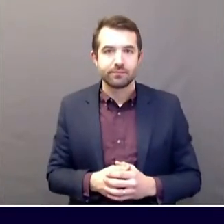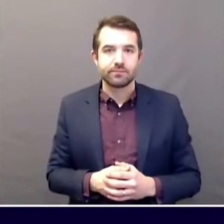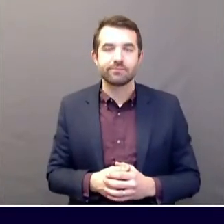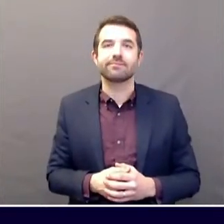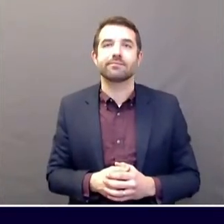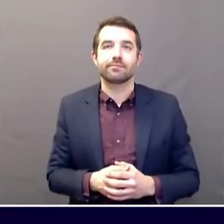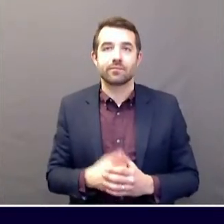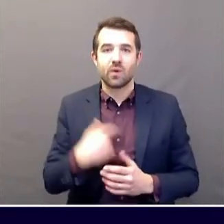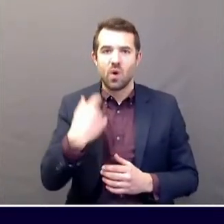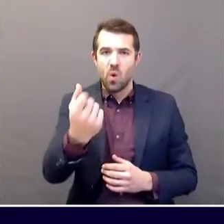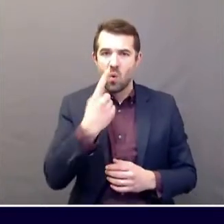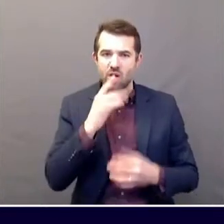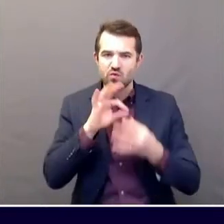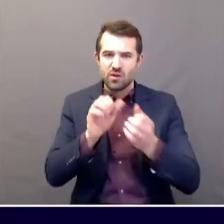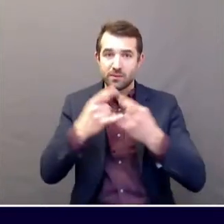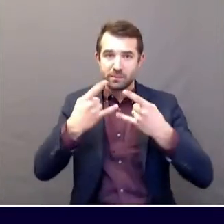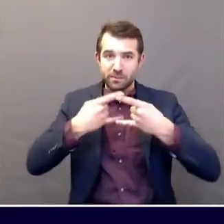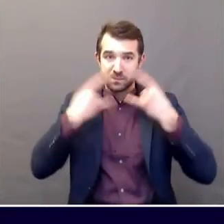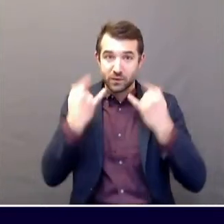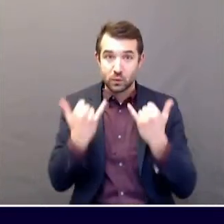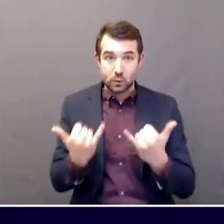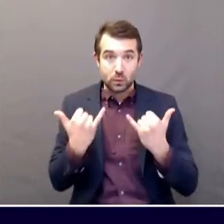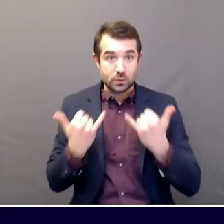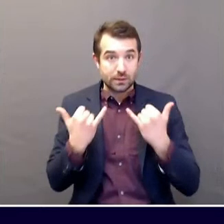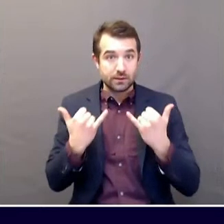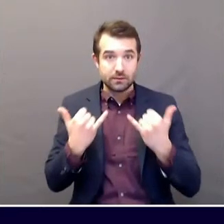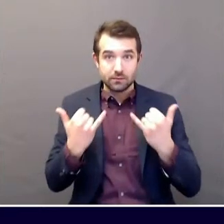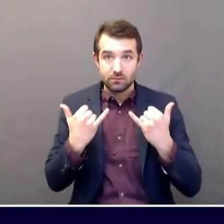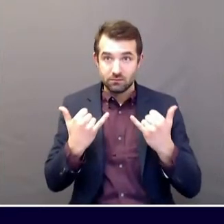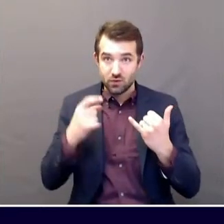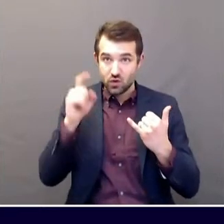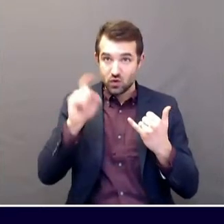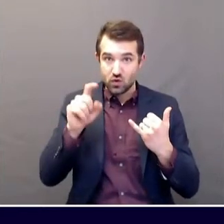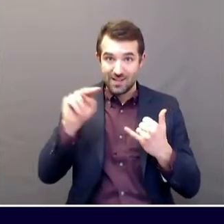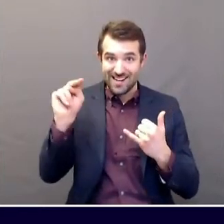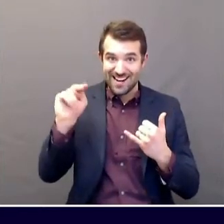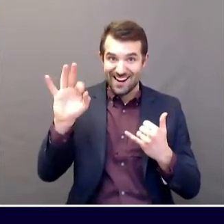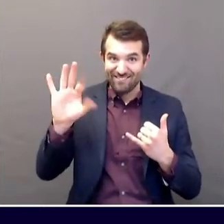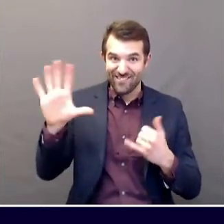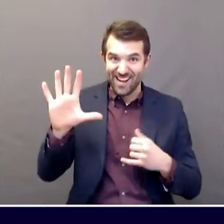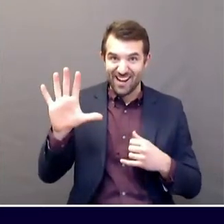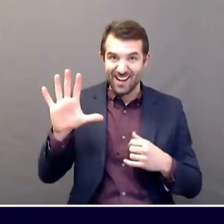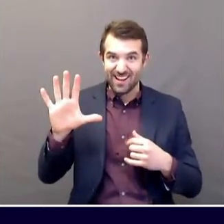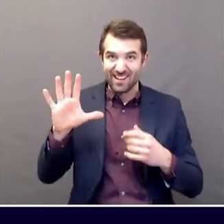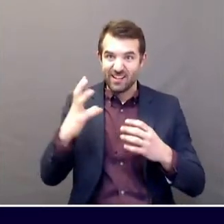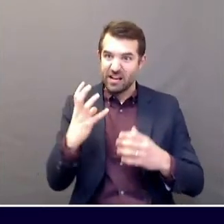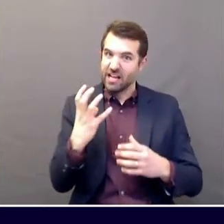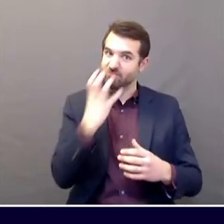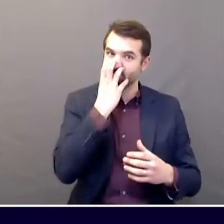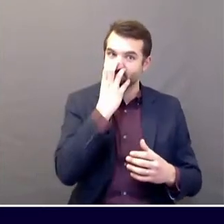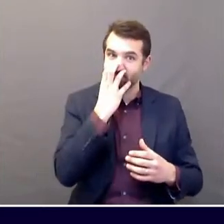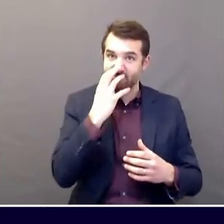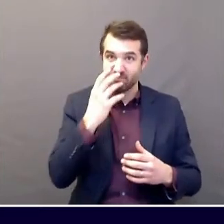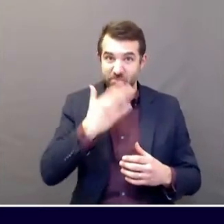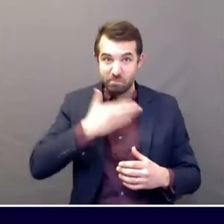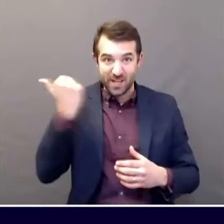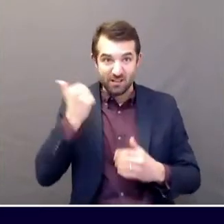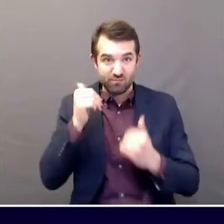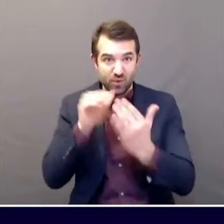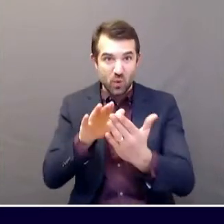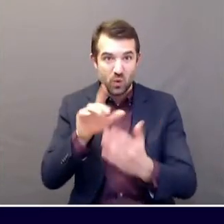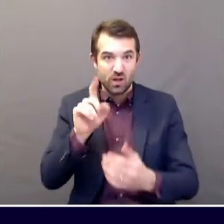wearing N95s? Now we're seeing different things coming out about reports about masks. Your suggestions